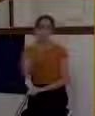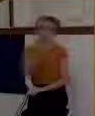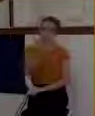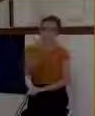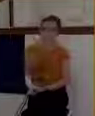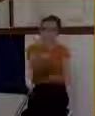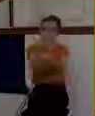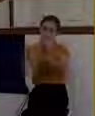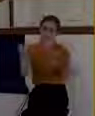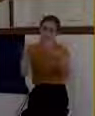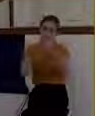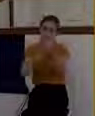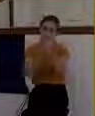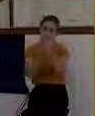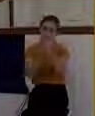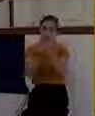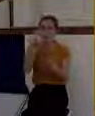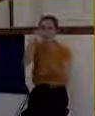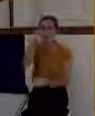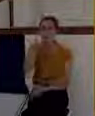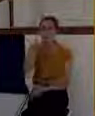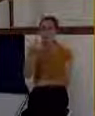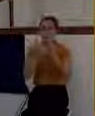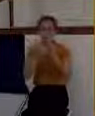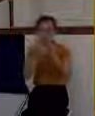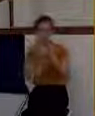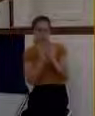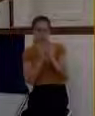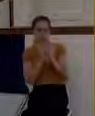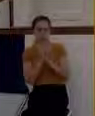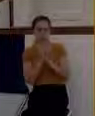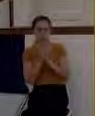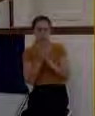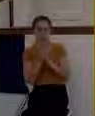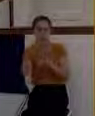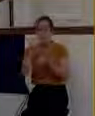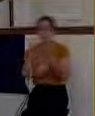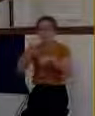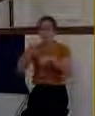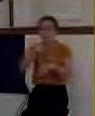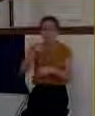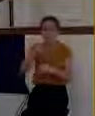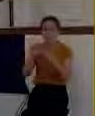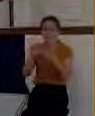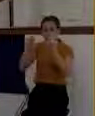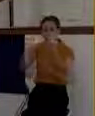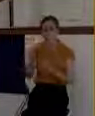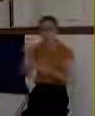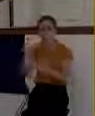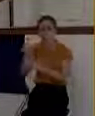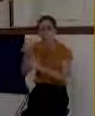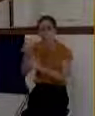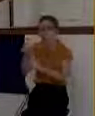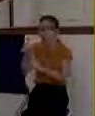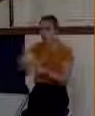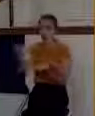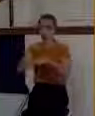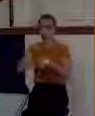to interpret it. And let me tell you, every time you see somebody on TV preaching or hear them on the radio, doesn't mean they really speak for